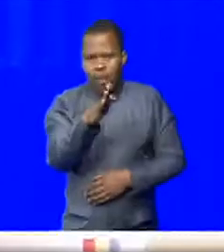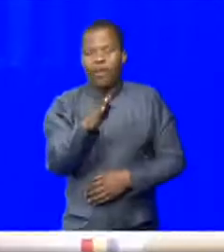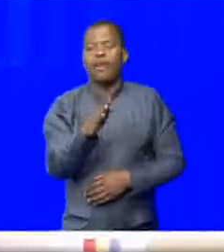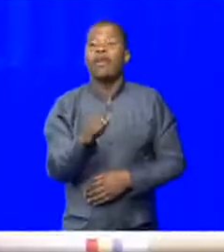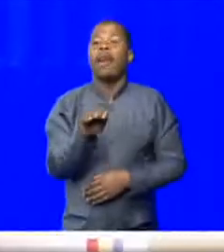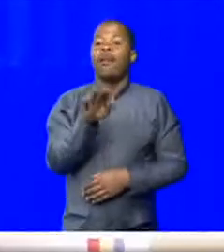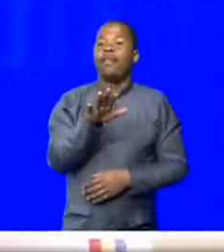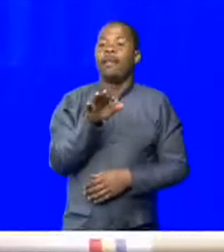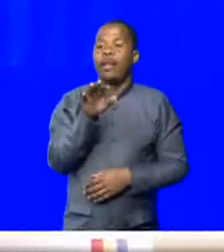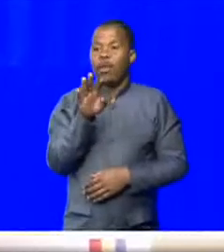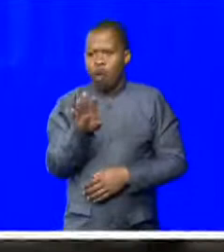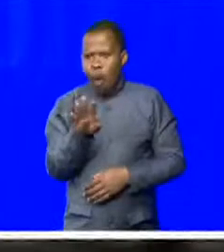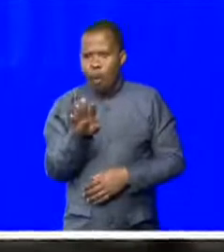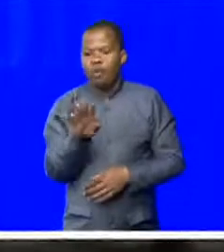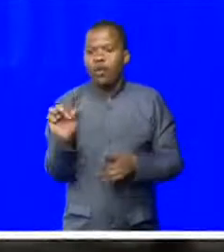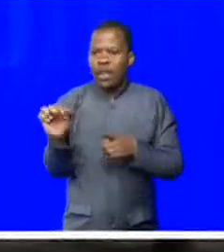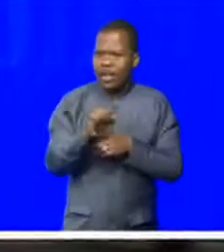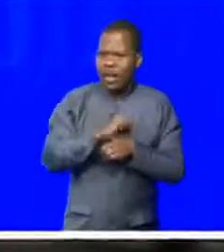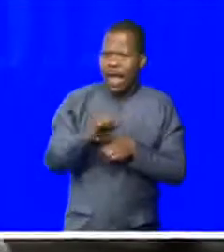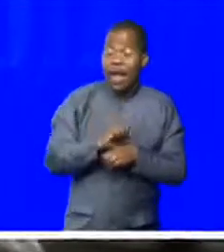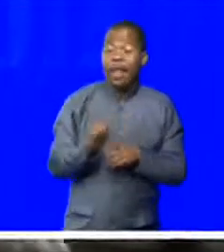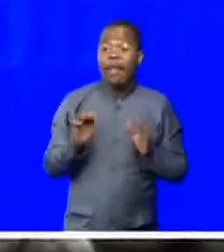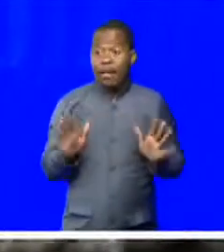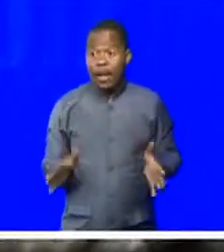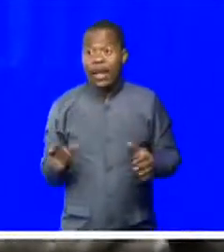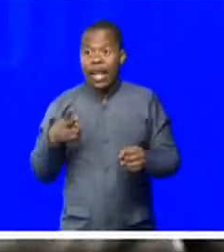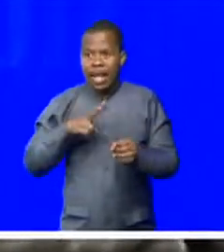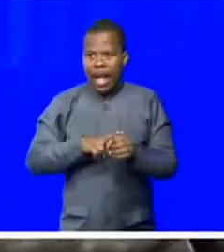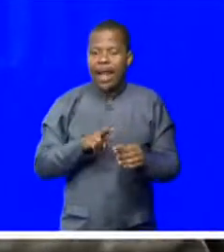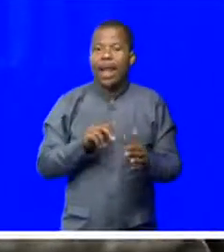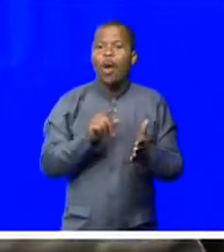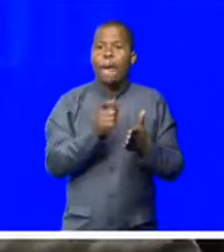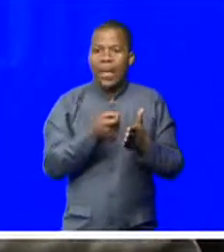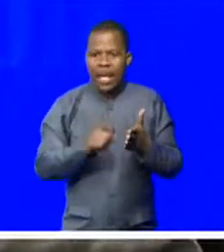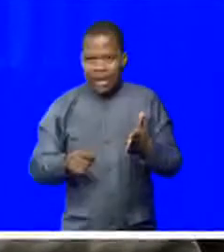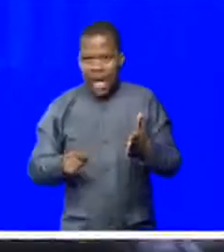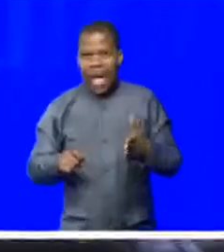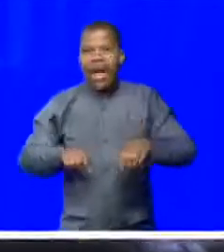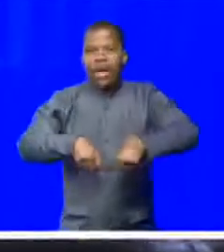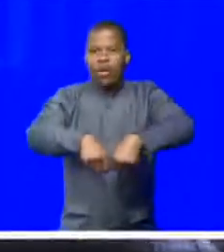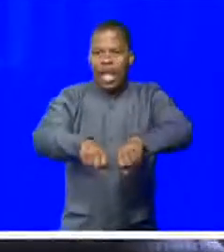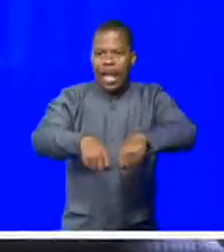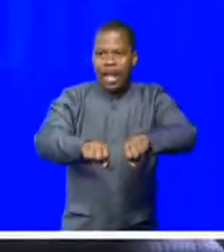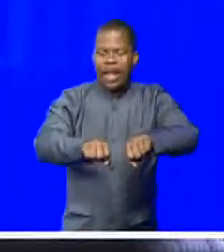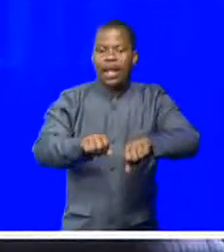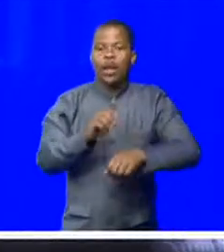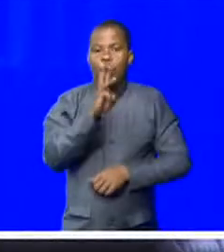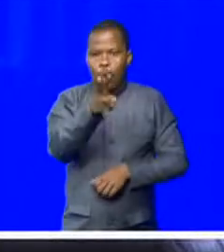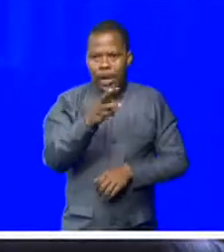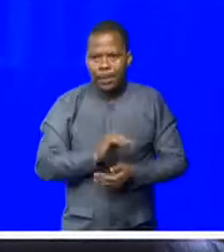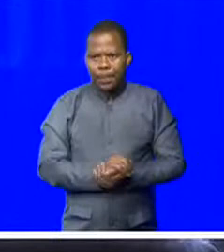bringing all the ministry's business requirements, including registration, to the Inkundla centers.